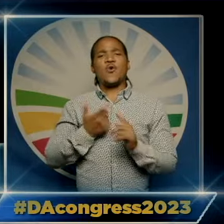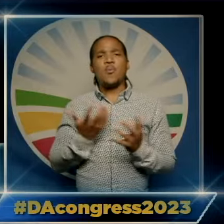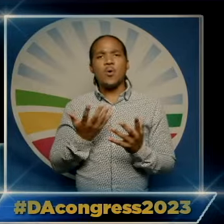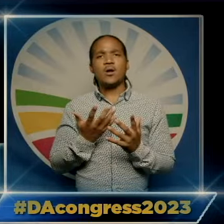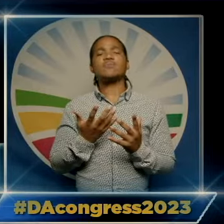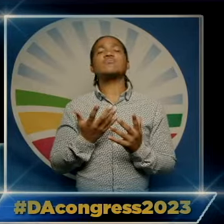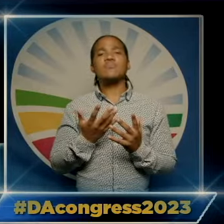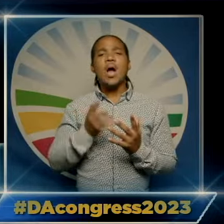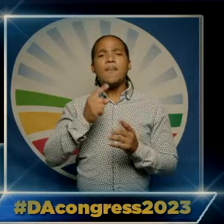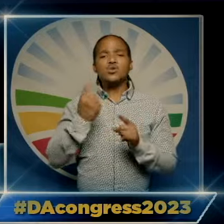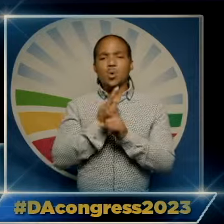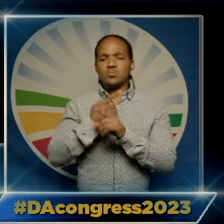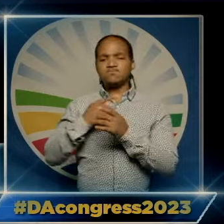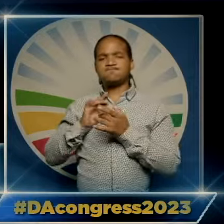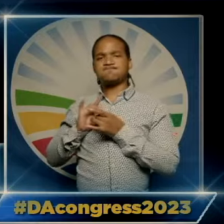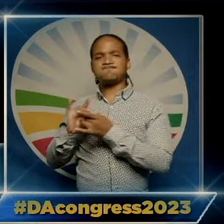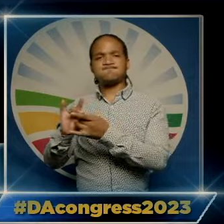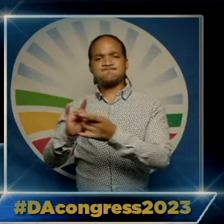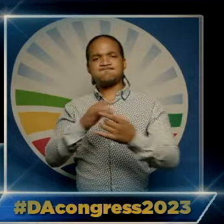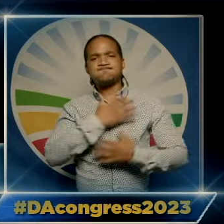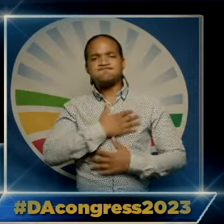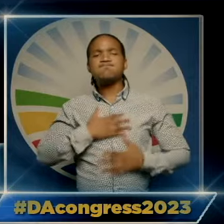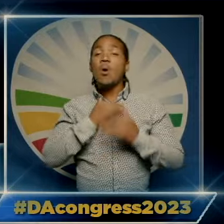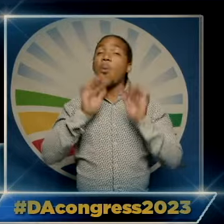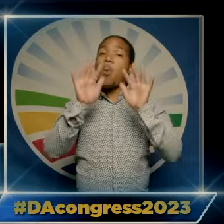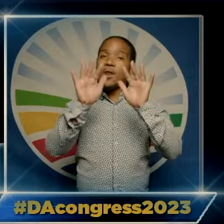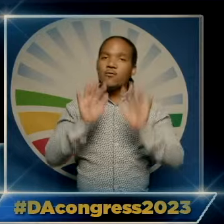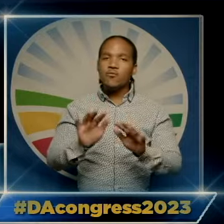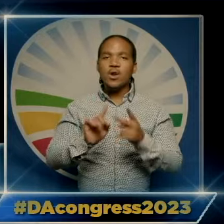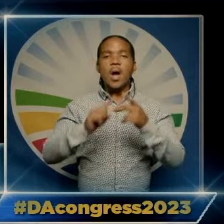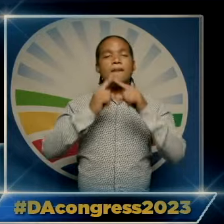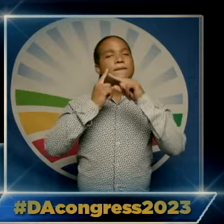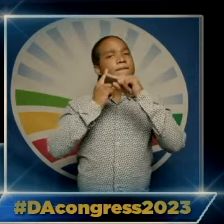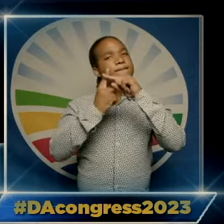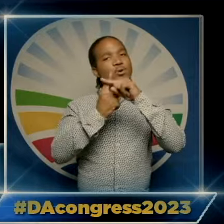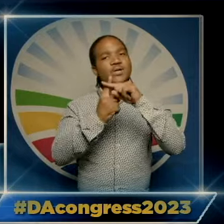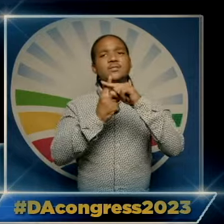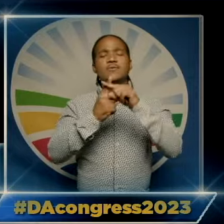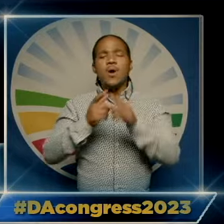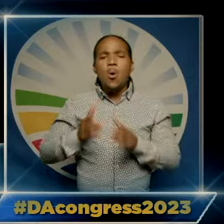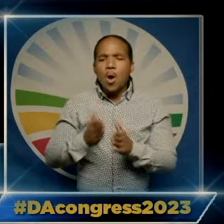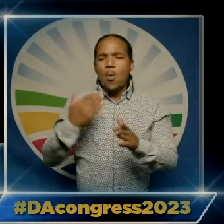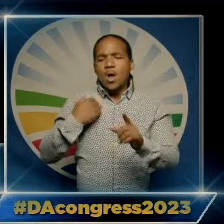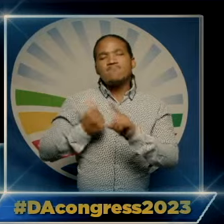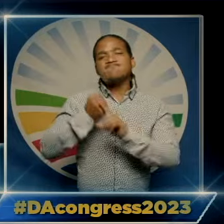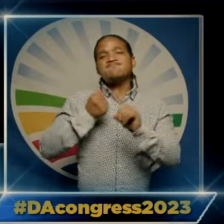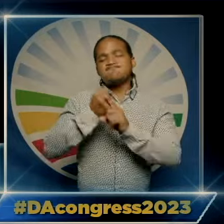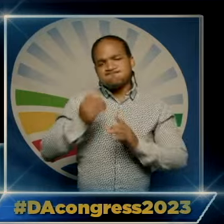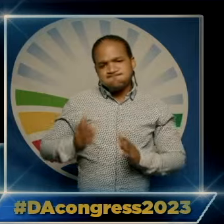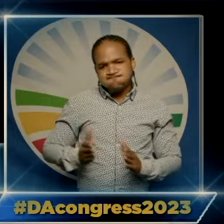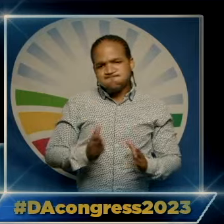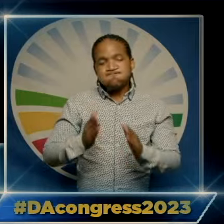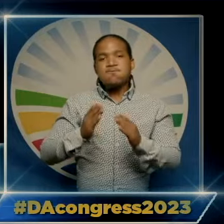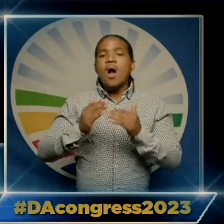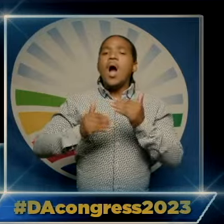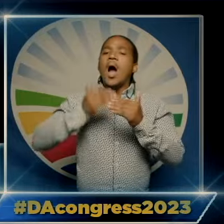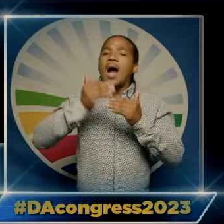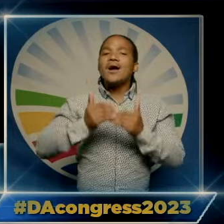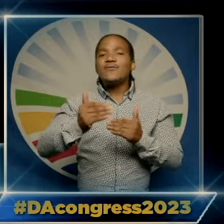embrace the wonderful, positive, and hopeful pathway that we thought we were going to have